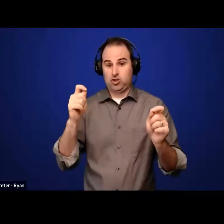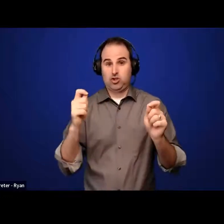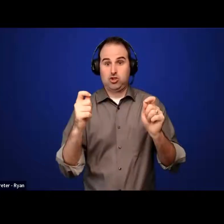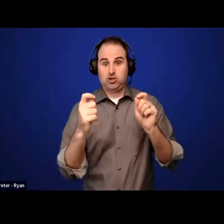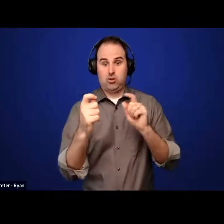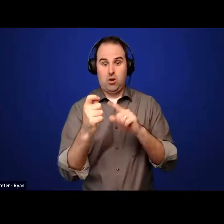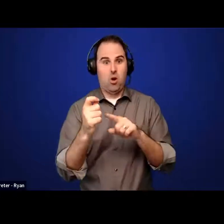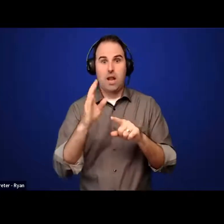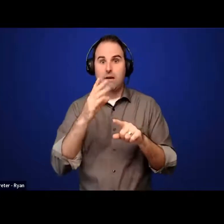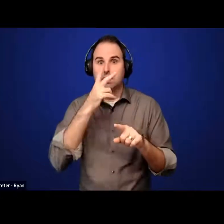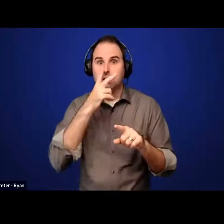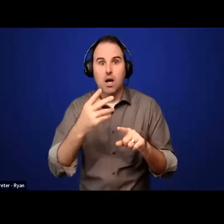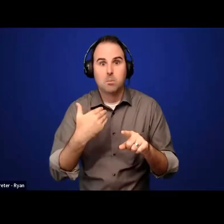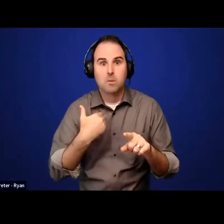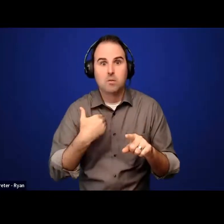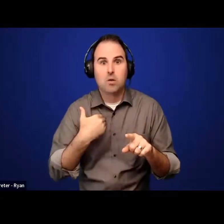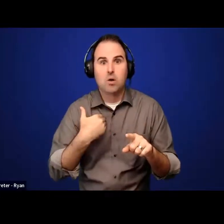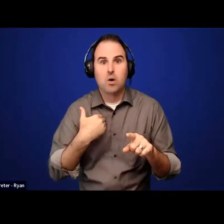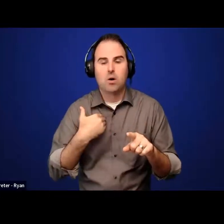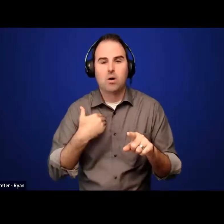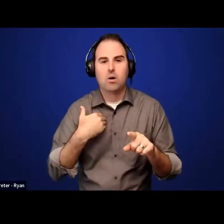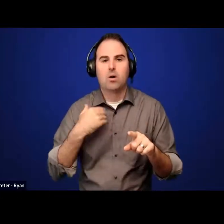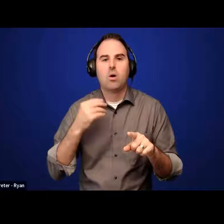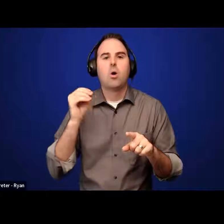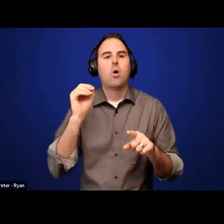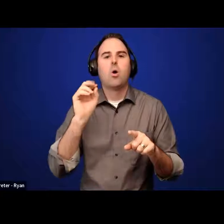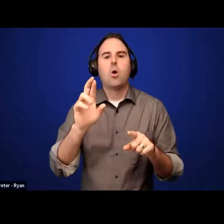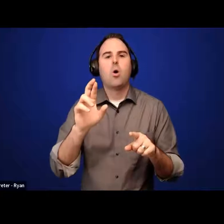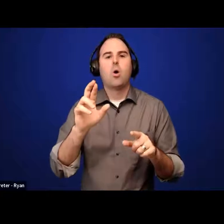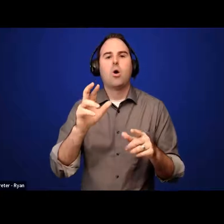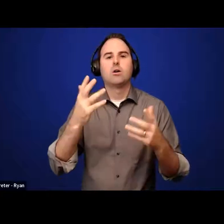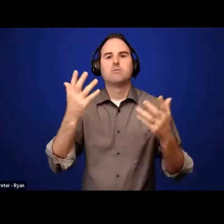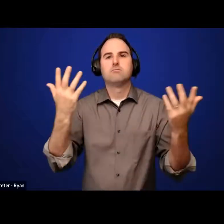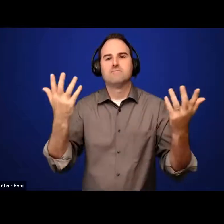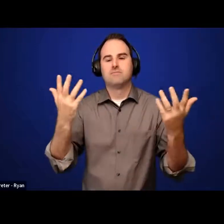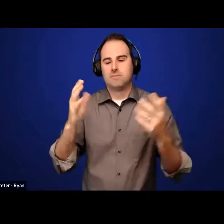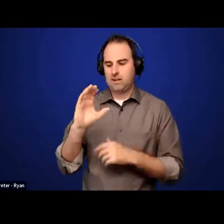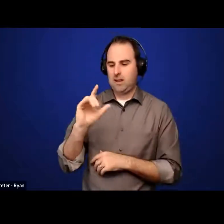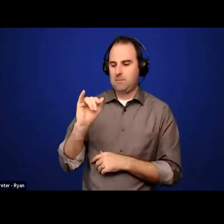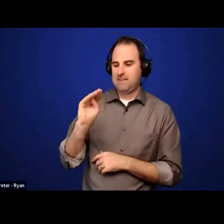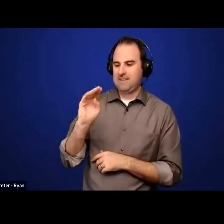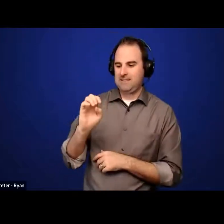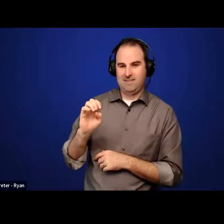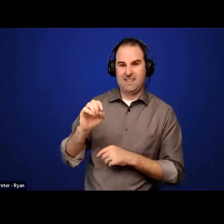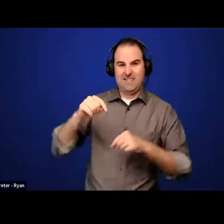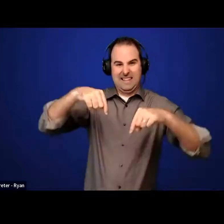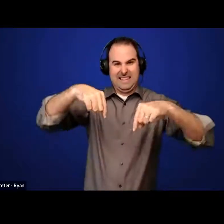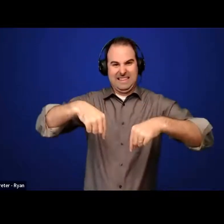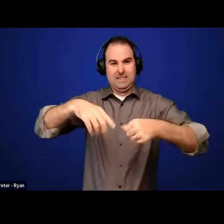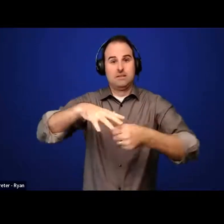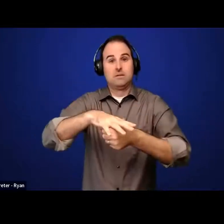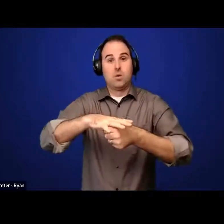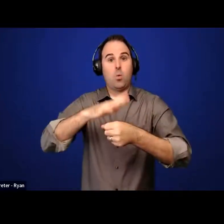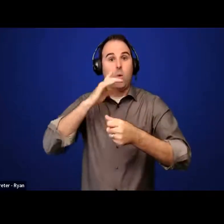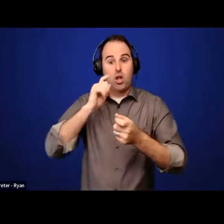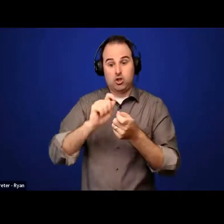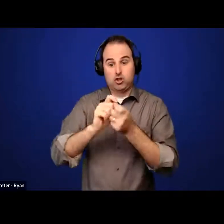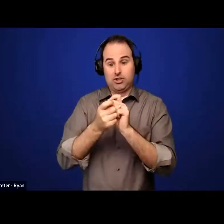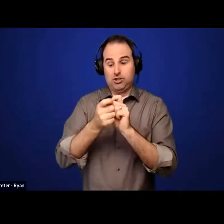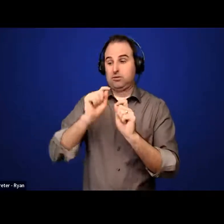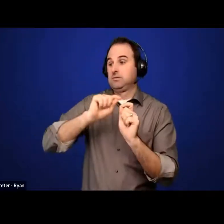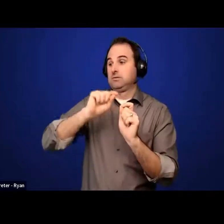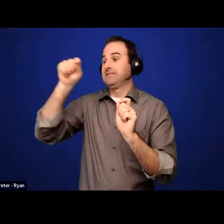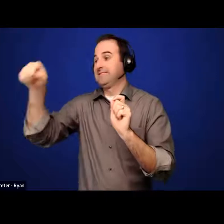existed before? Or the climate of this location will change to be the climate of that